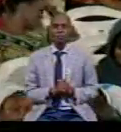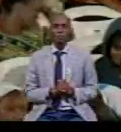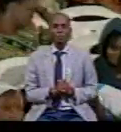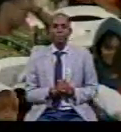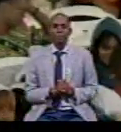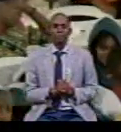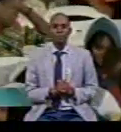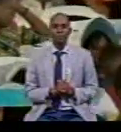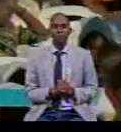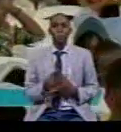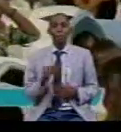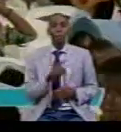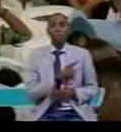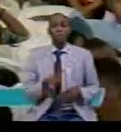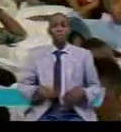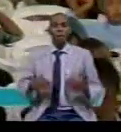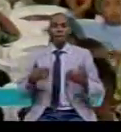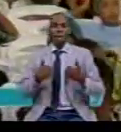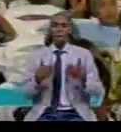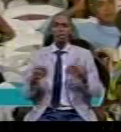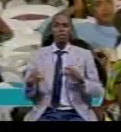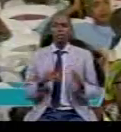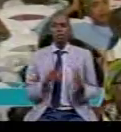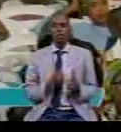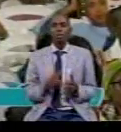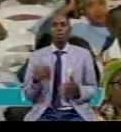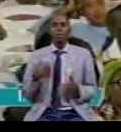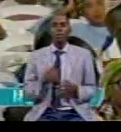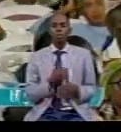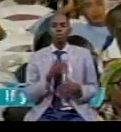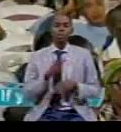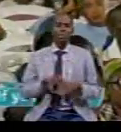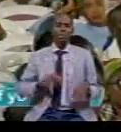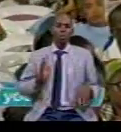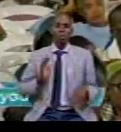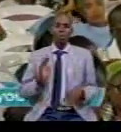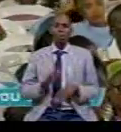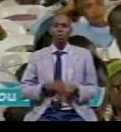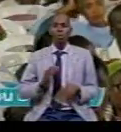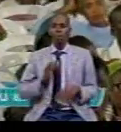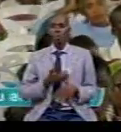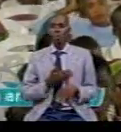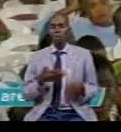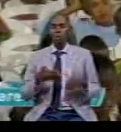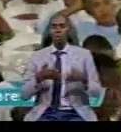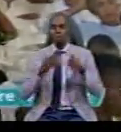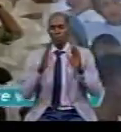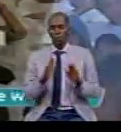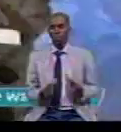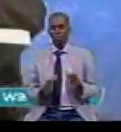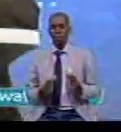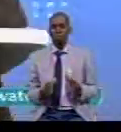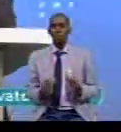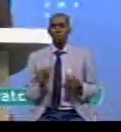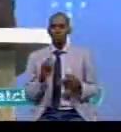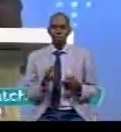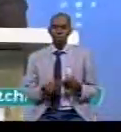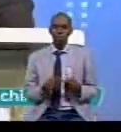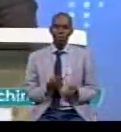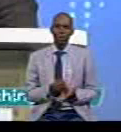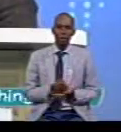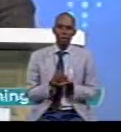The Lord has done it. We call on our moderating overseer to help us in